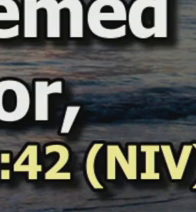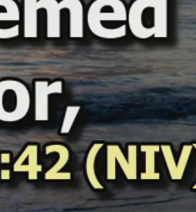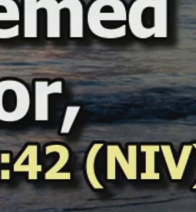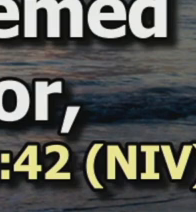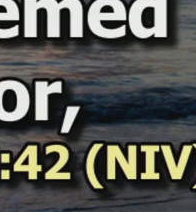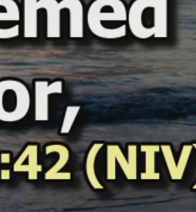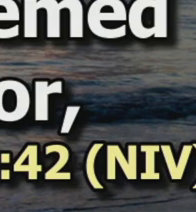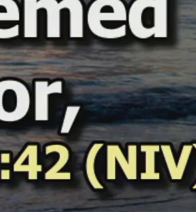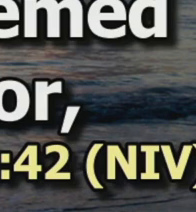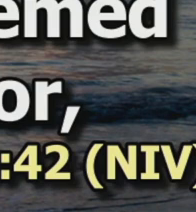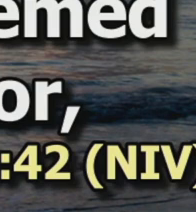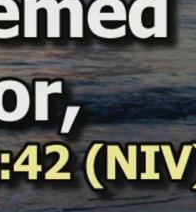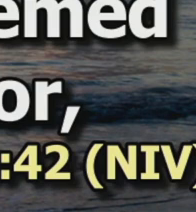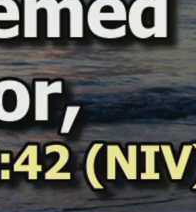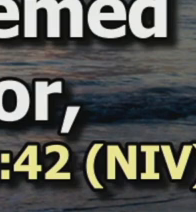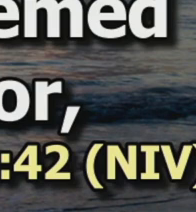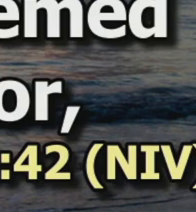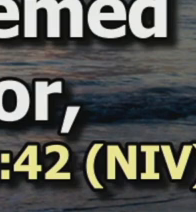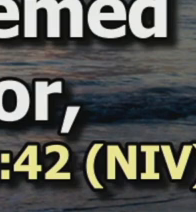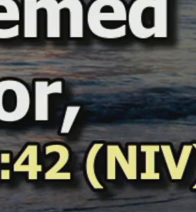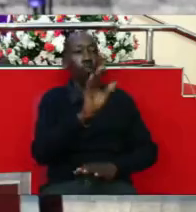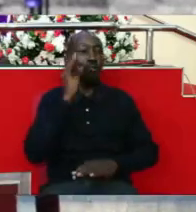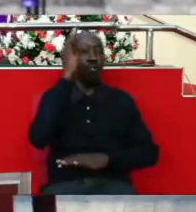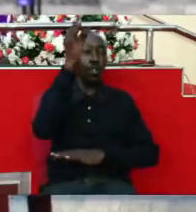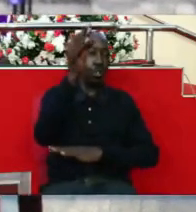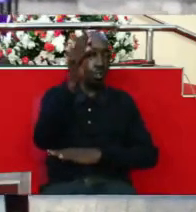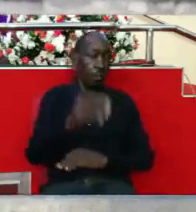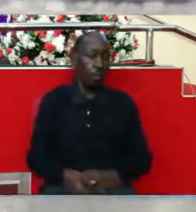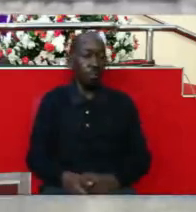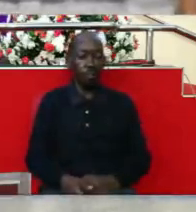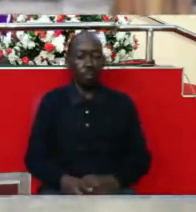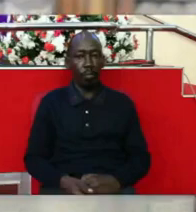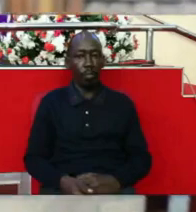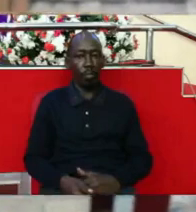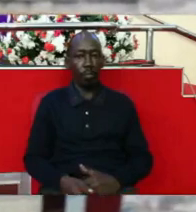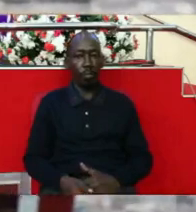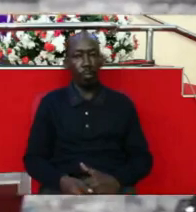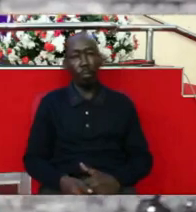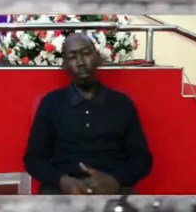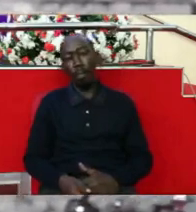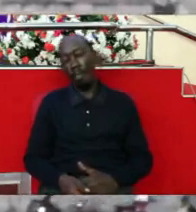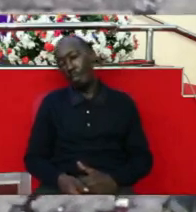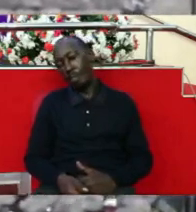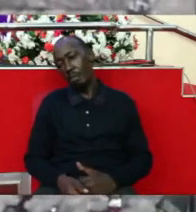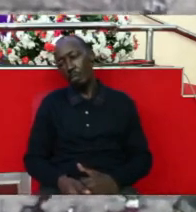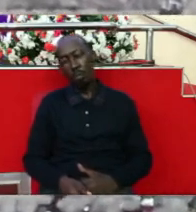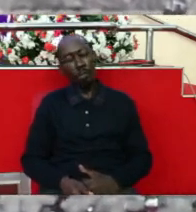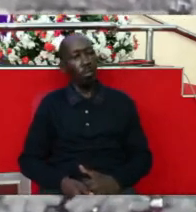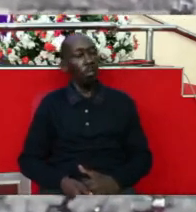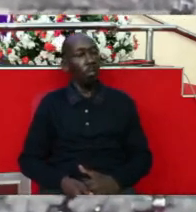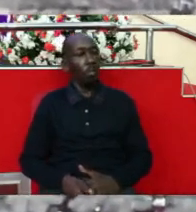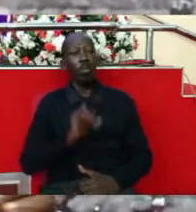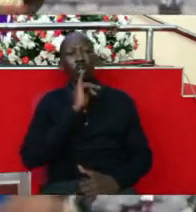danger that can bury your future. Nataka kuambia kwamba hatari kubwa ambayo inaweza funikia maisha yako ya